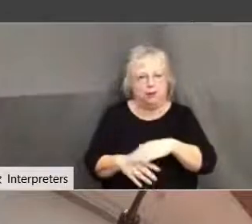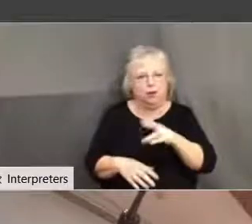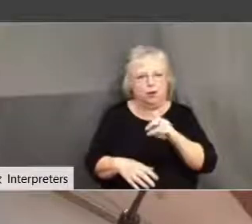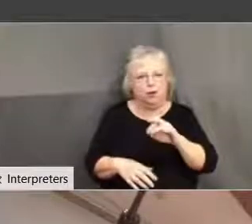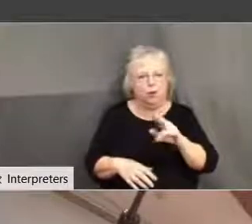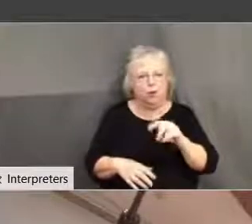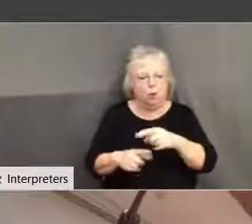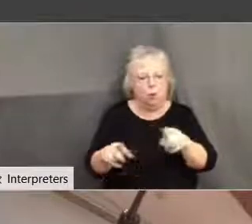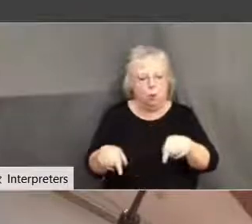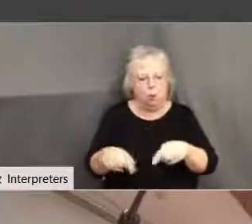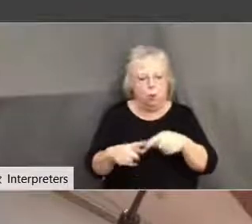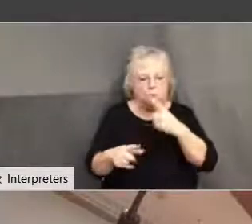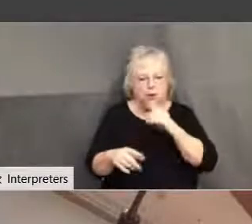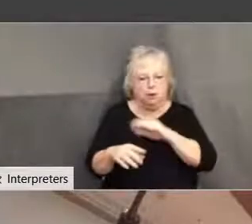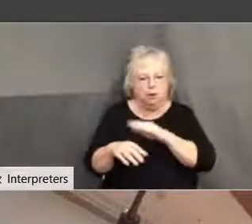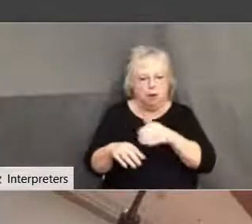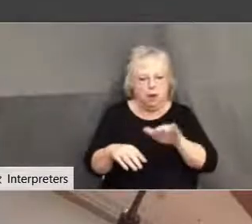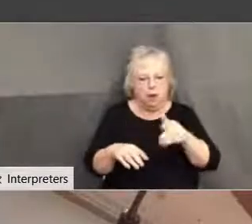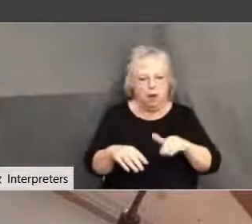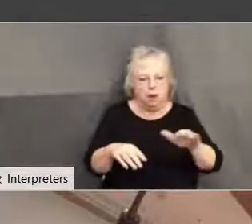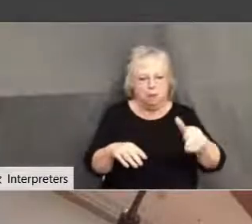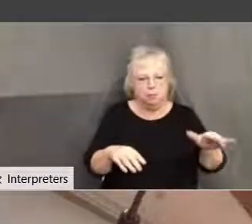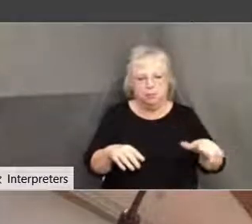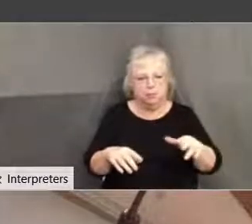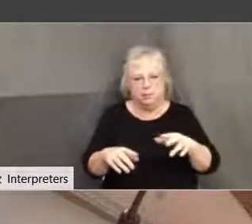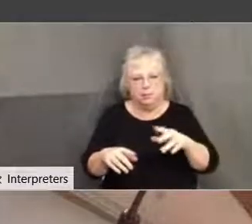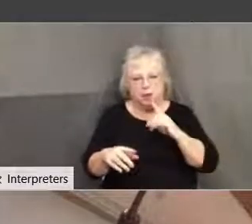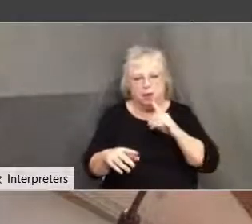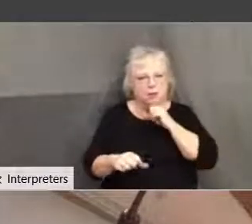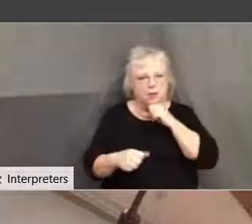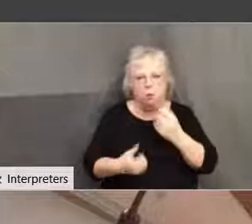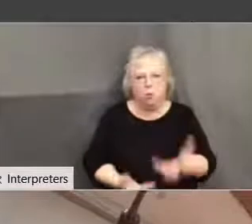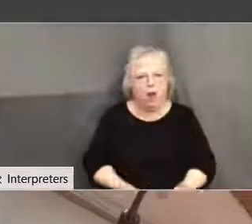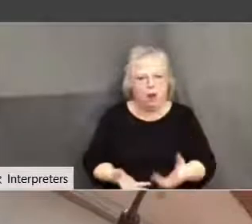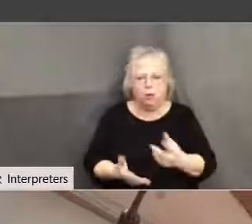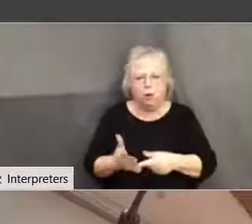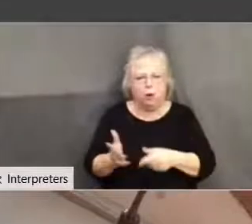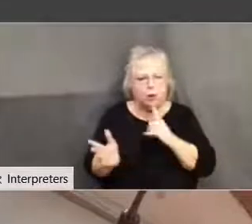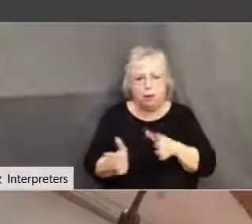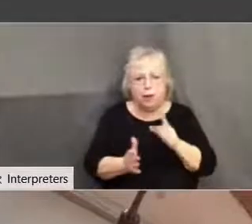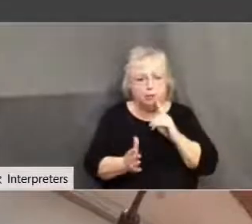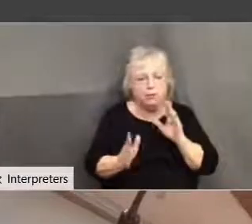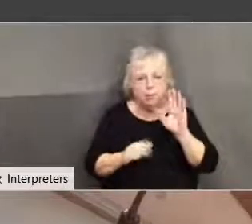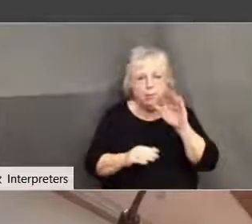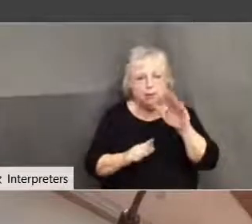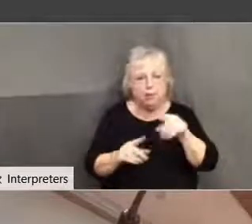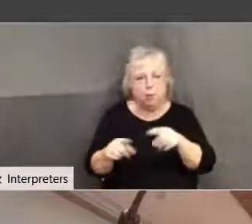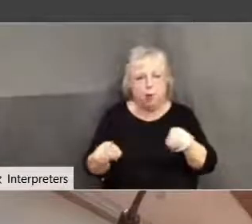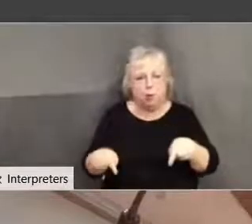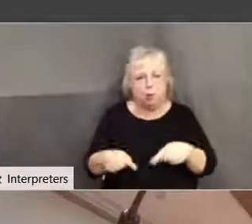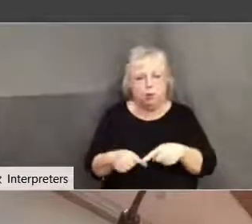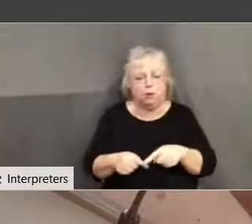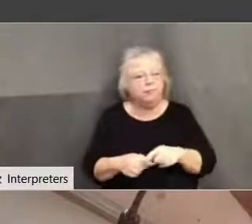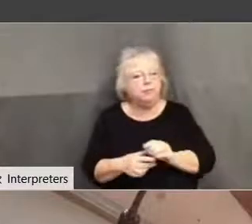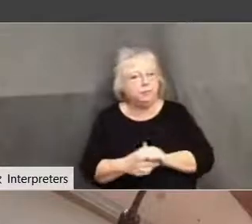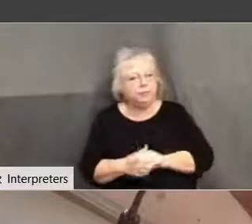wore completely out. What are the plans for the basketball court? Yes, ma'am. I do have, that's part